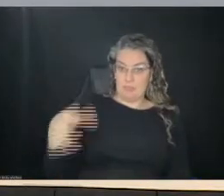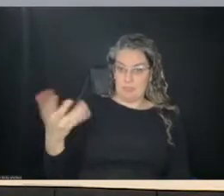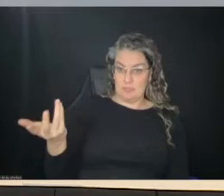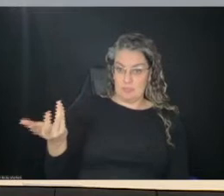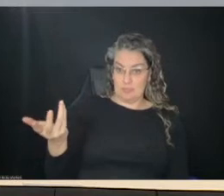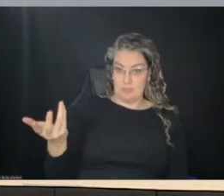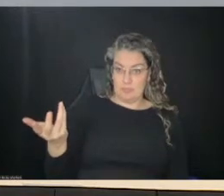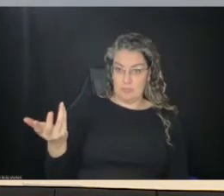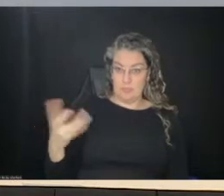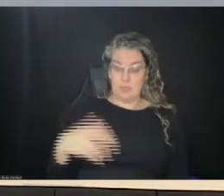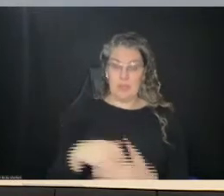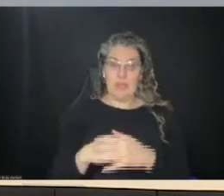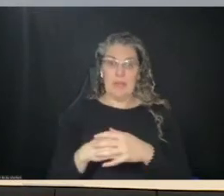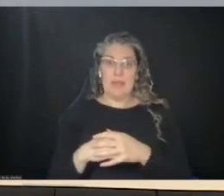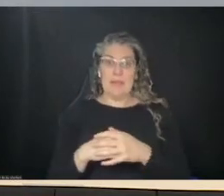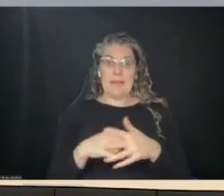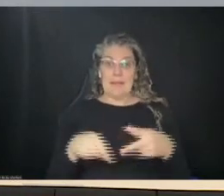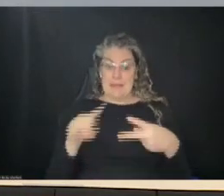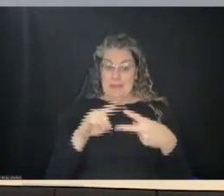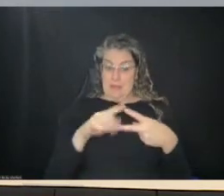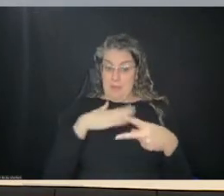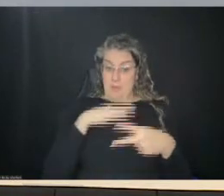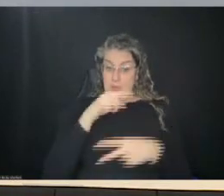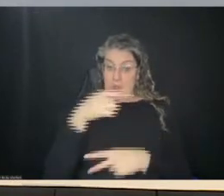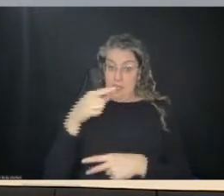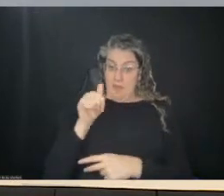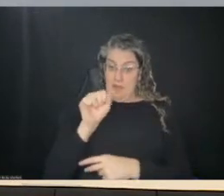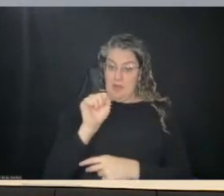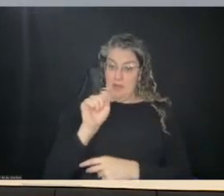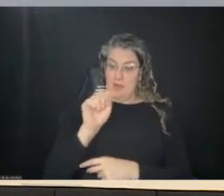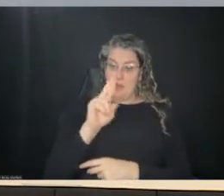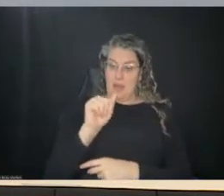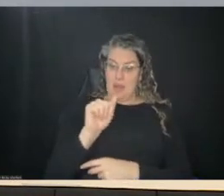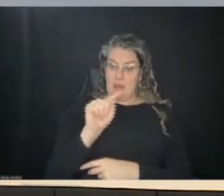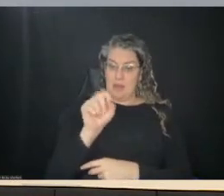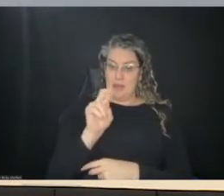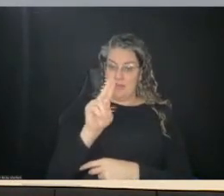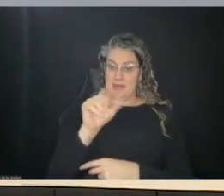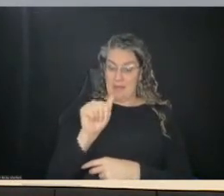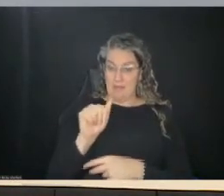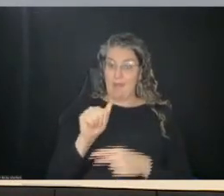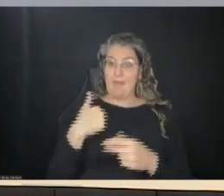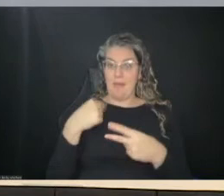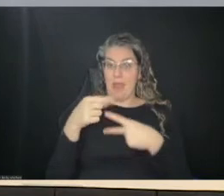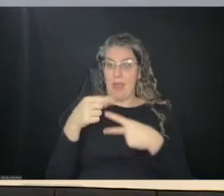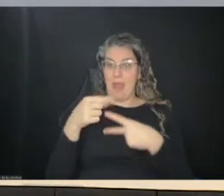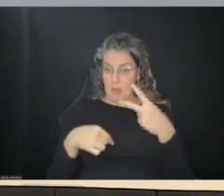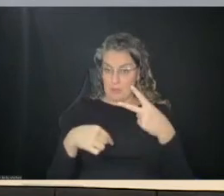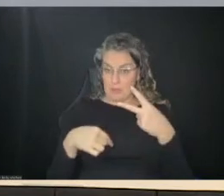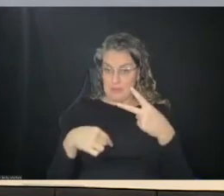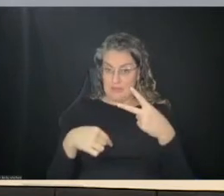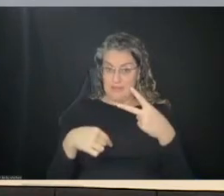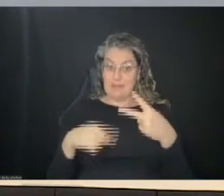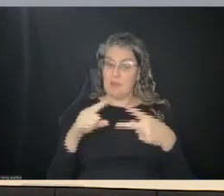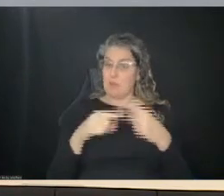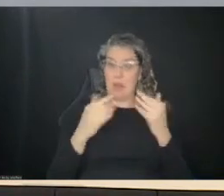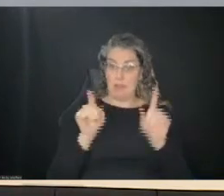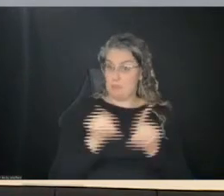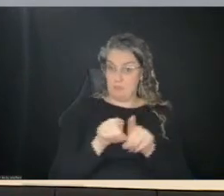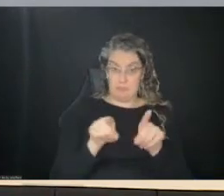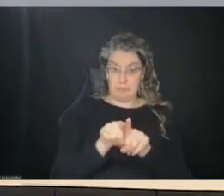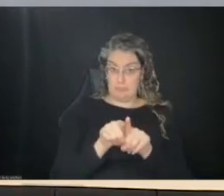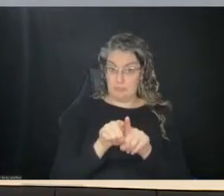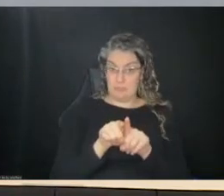that if you've had AstraZeneca as your first dose, that there are you will be contacted through the